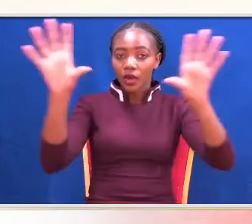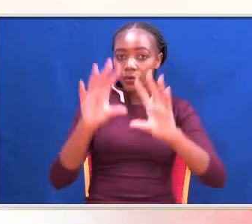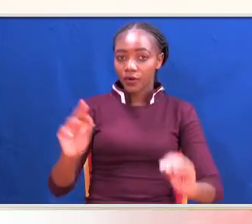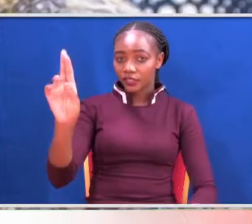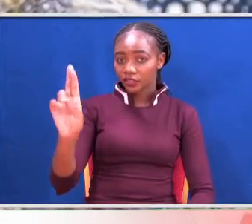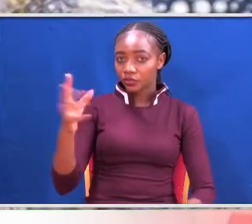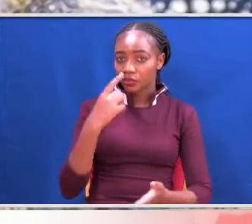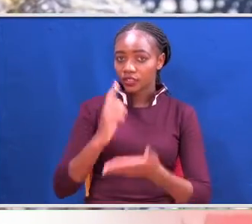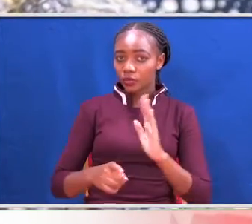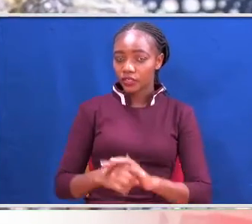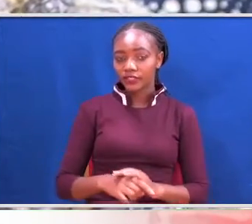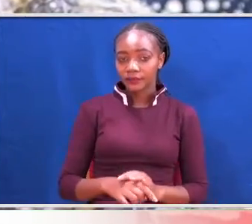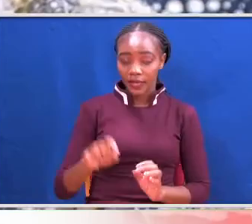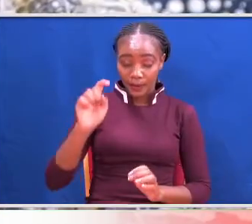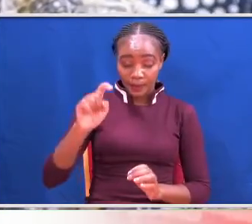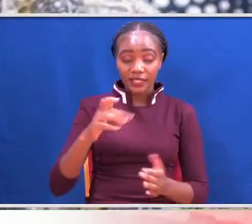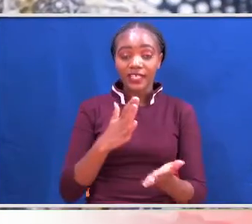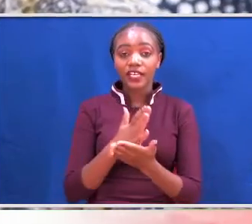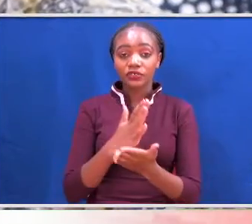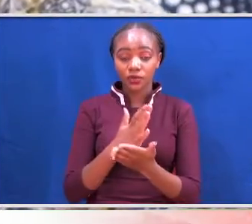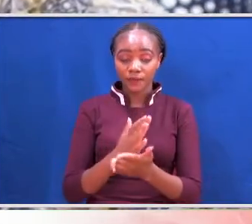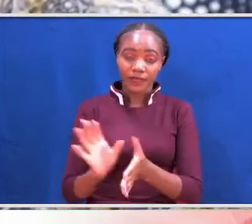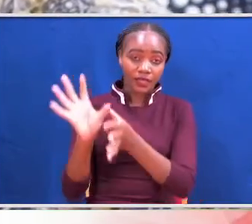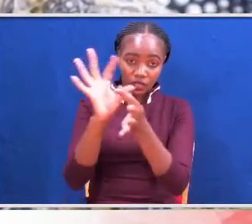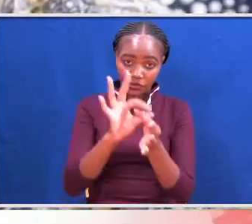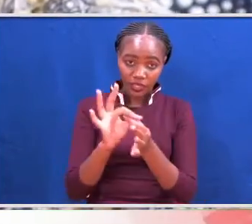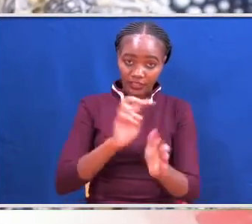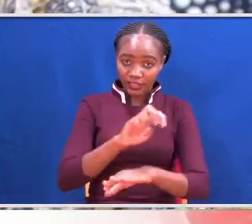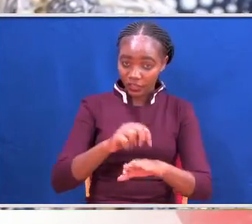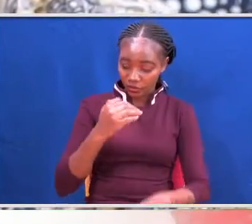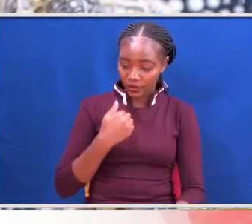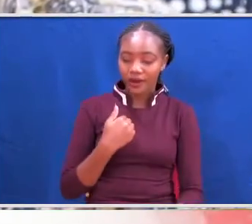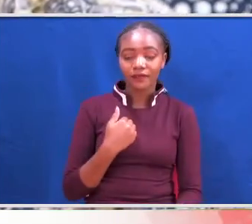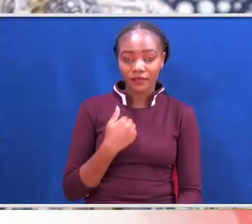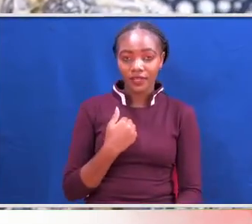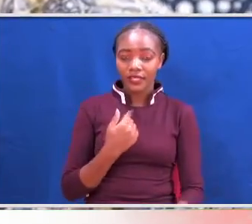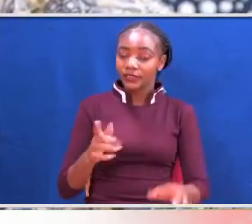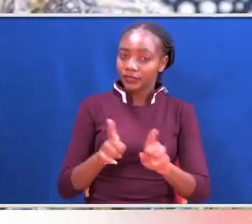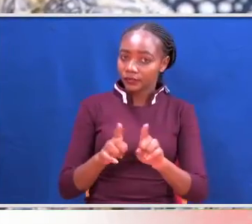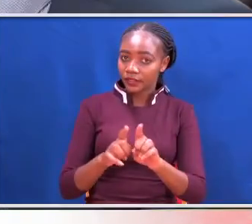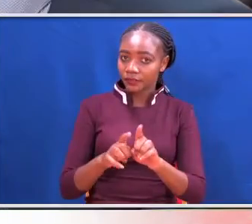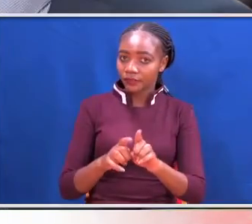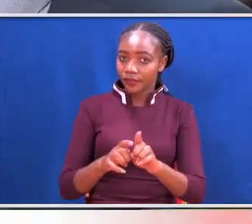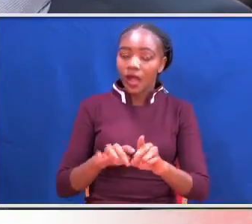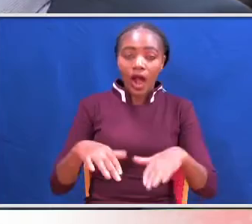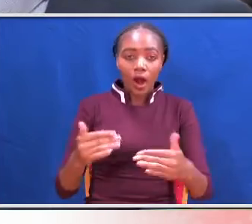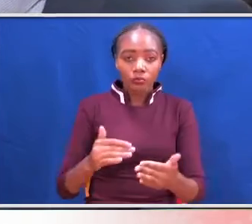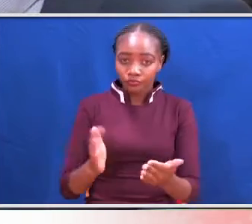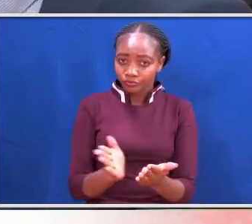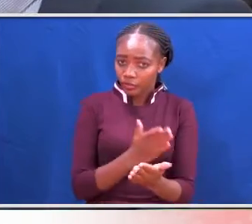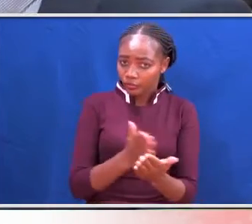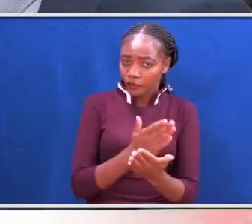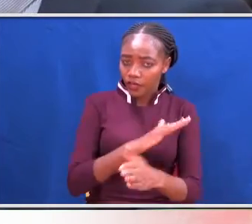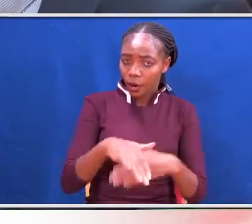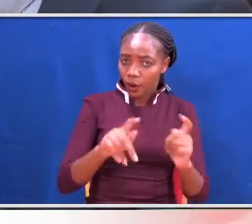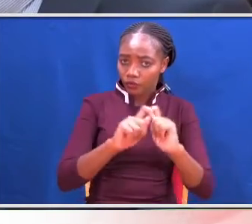Kenyatta says his legacy is leaving behind a united nation and prosperous one by bridging tribal lines.